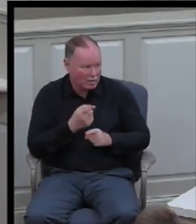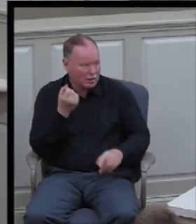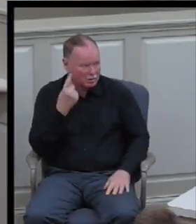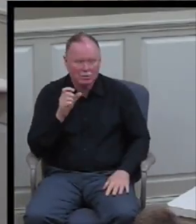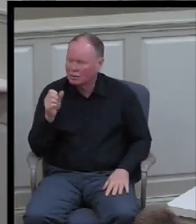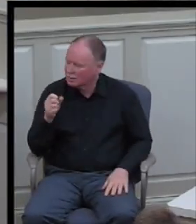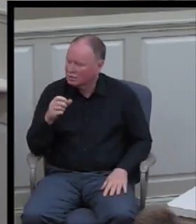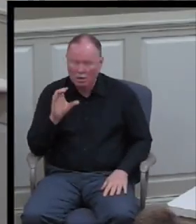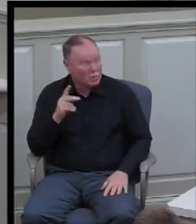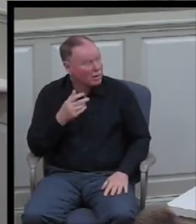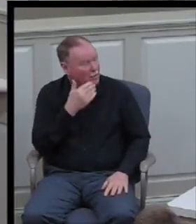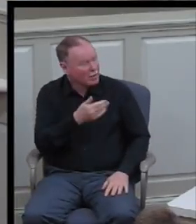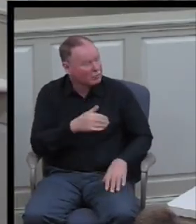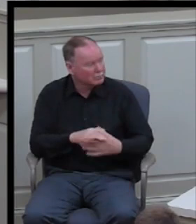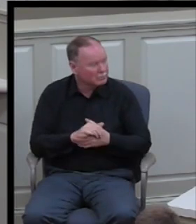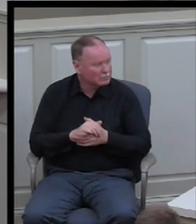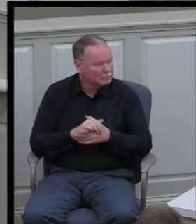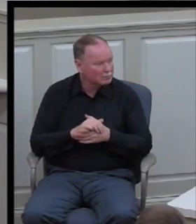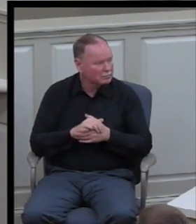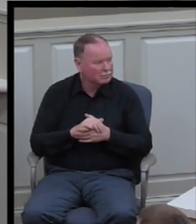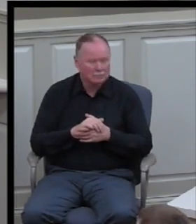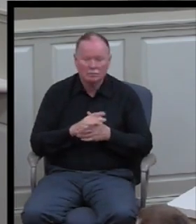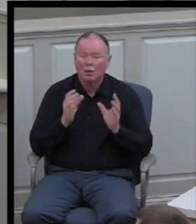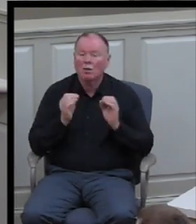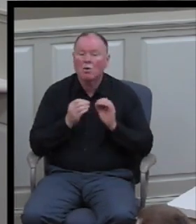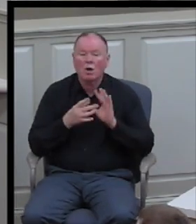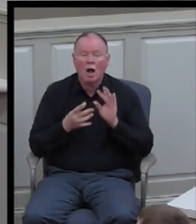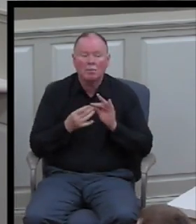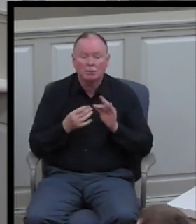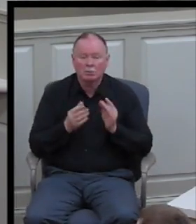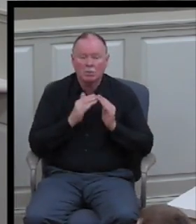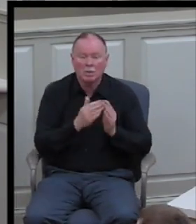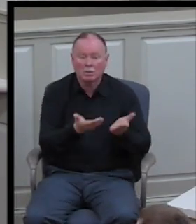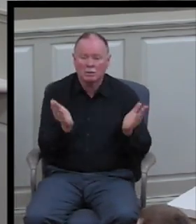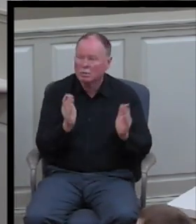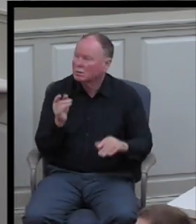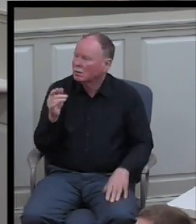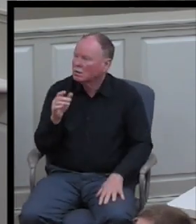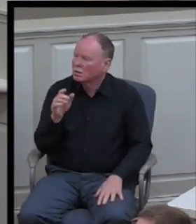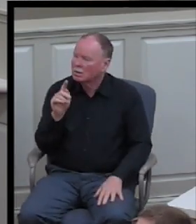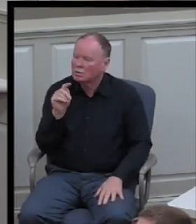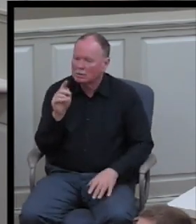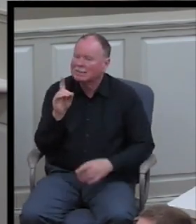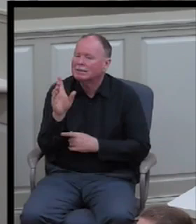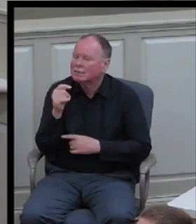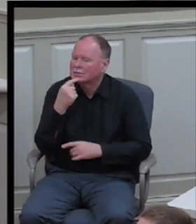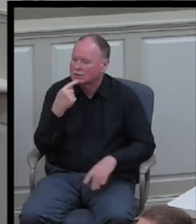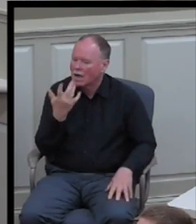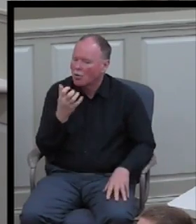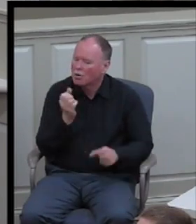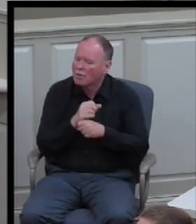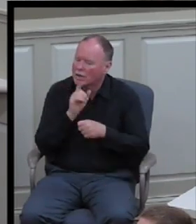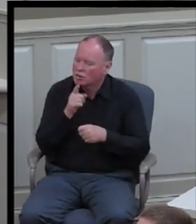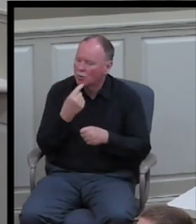so. All right, thank you. Anyone else? I just wanted to make sure that